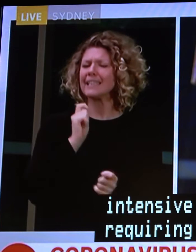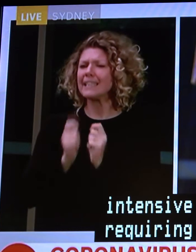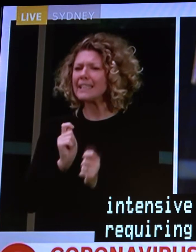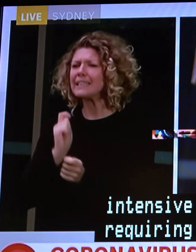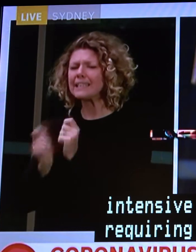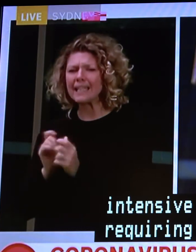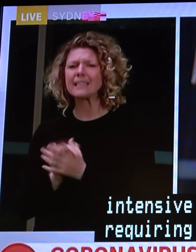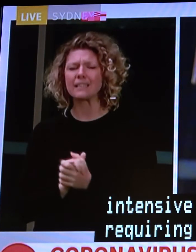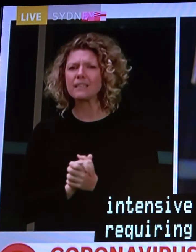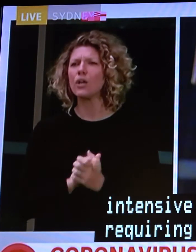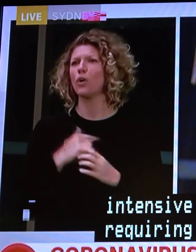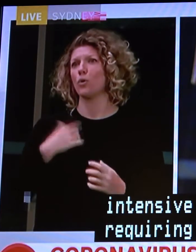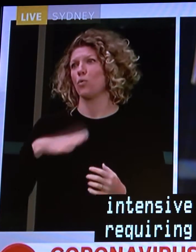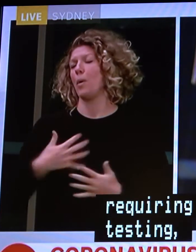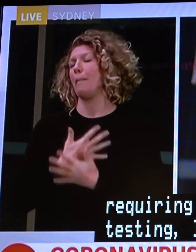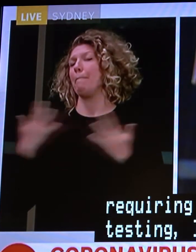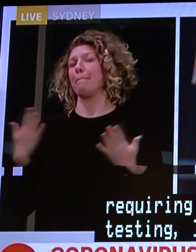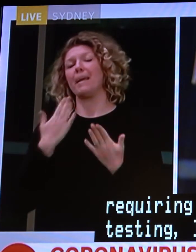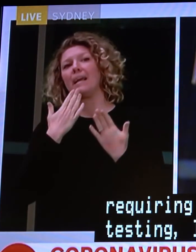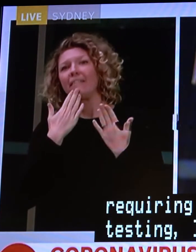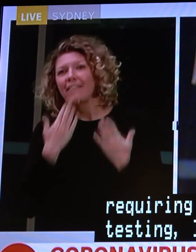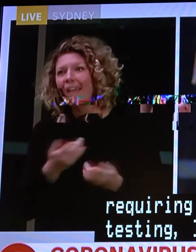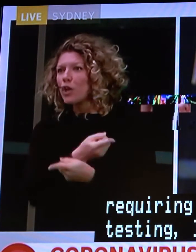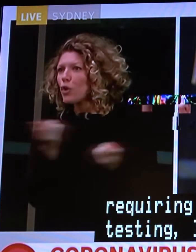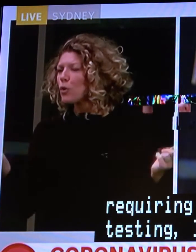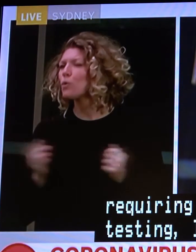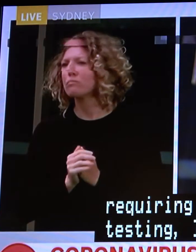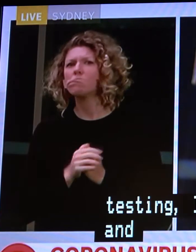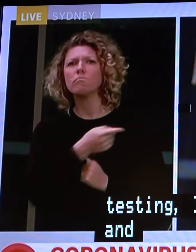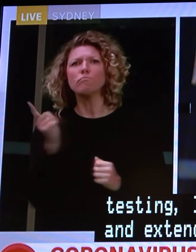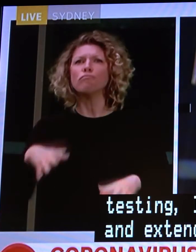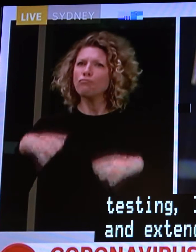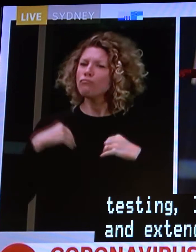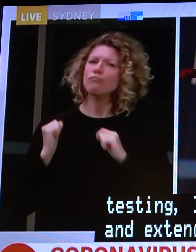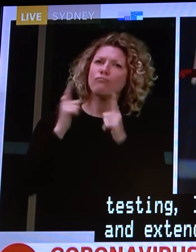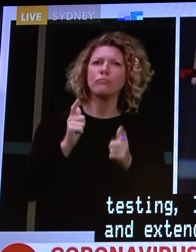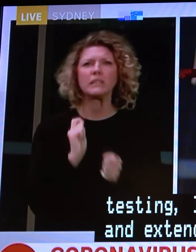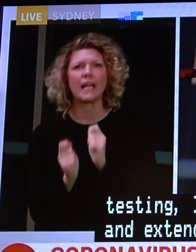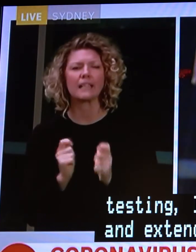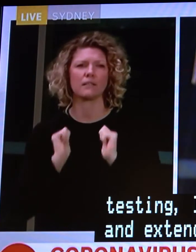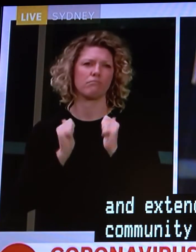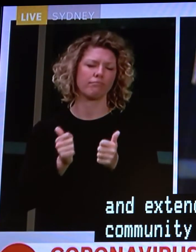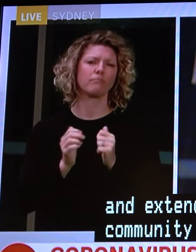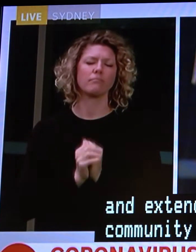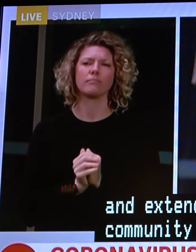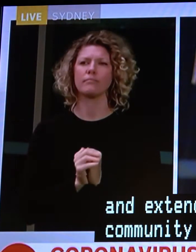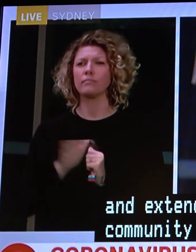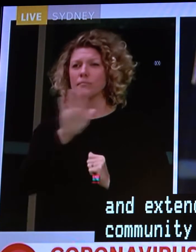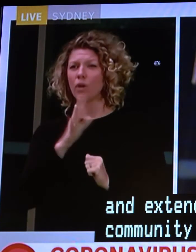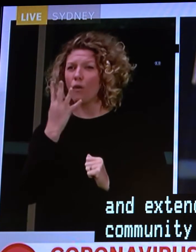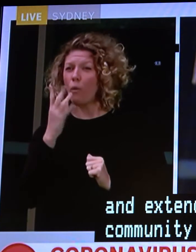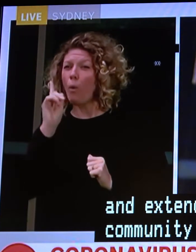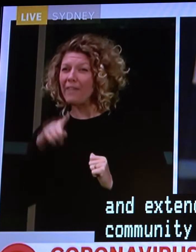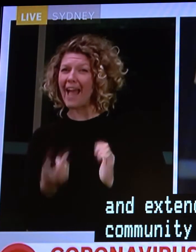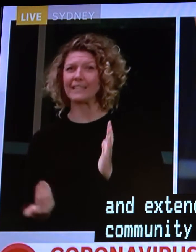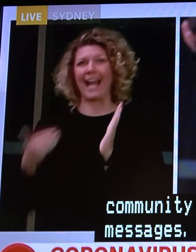and extend my appreciation to the community for embracing our testing messages. There have been nearly 4,000 more people tested